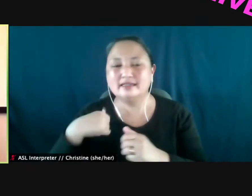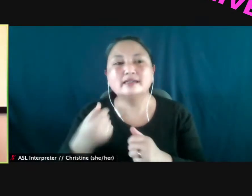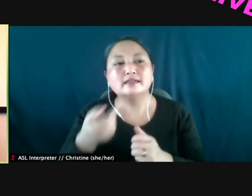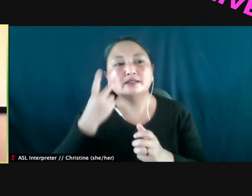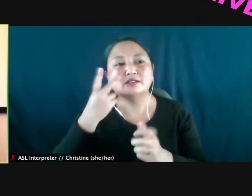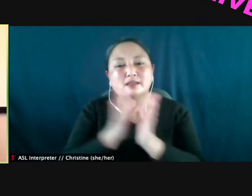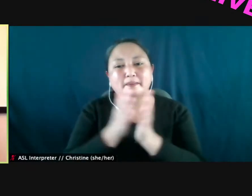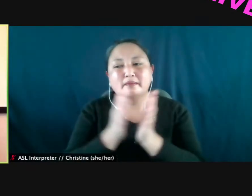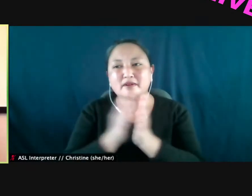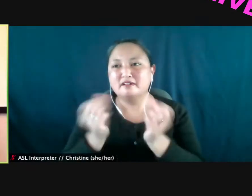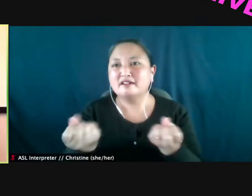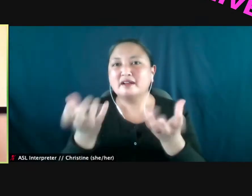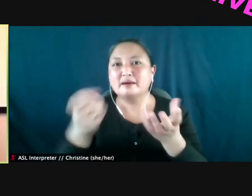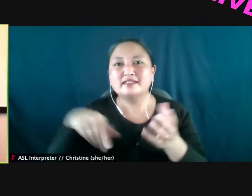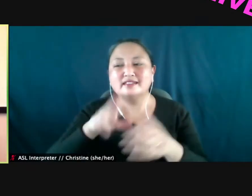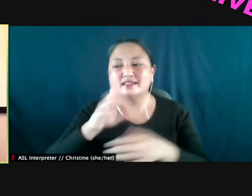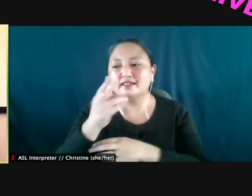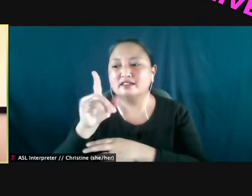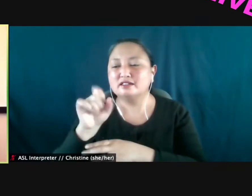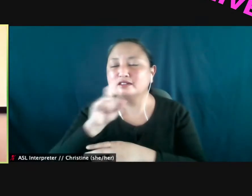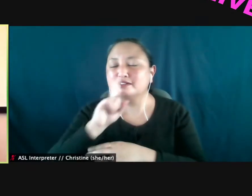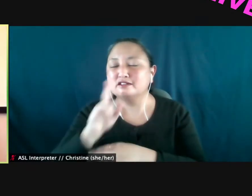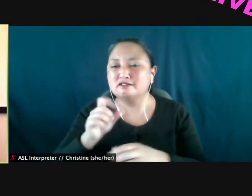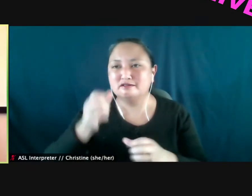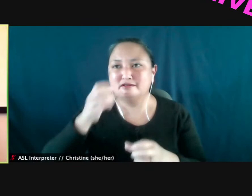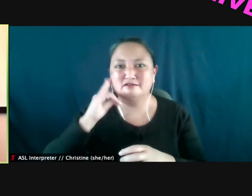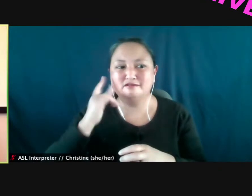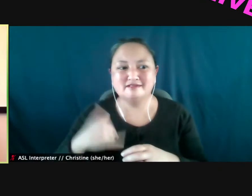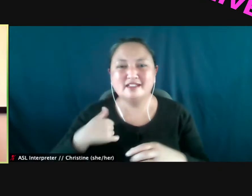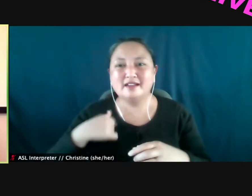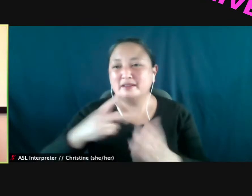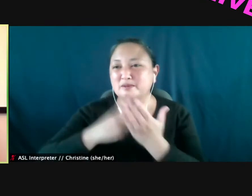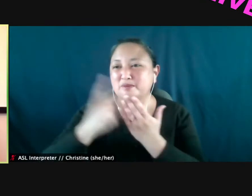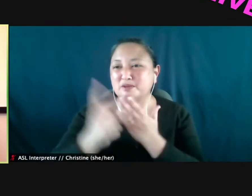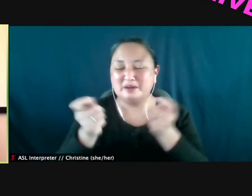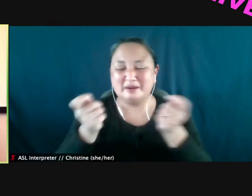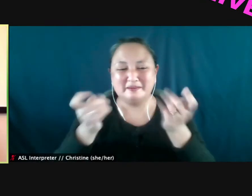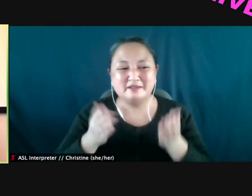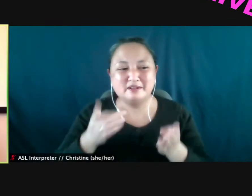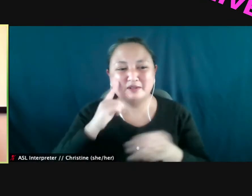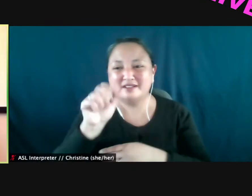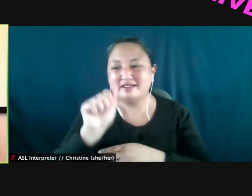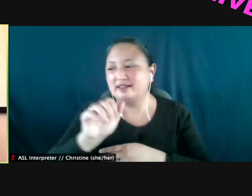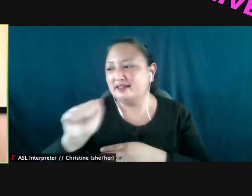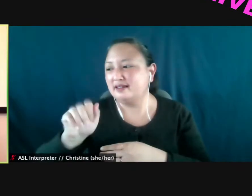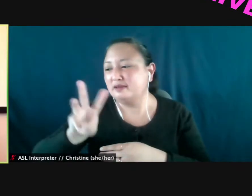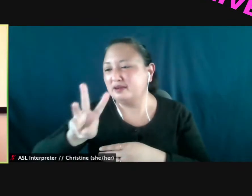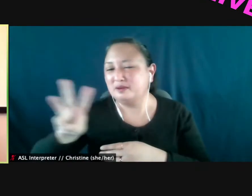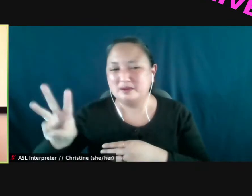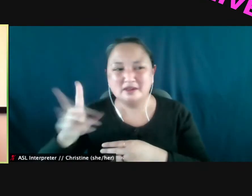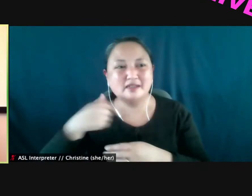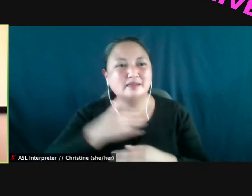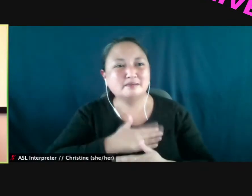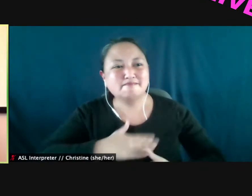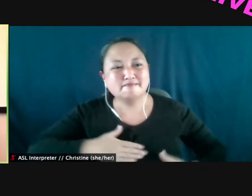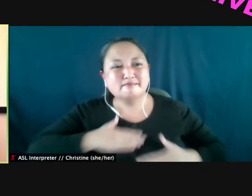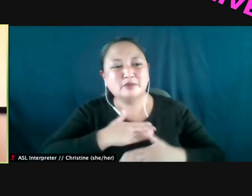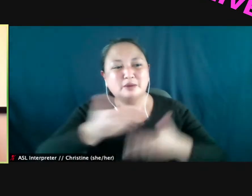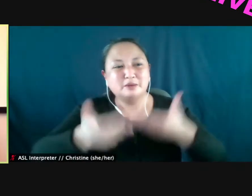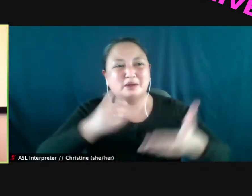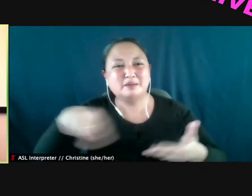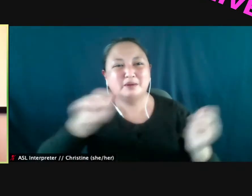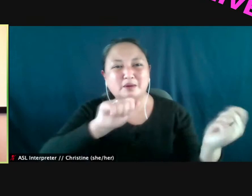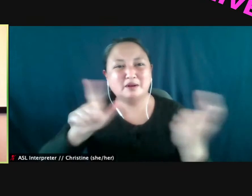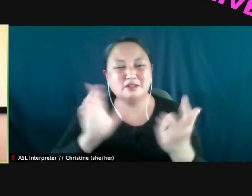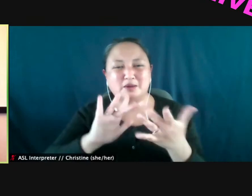Gold? My name is Lily Philpott. I'm the Programs Manager at the Asian American Writers Workshop, and it is my pleasure to welcome you to